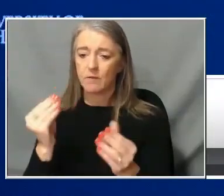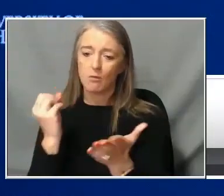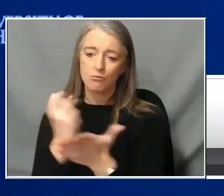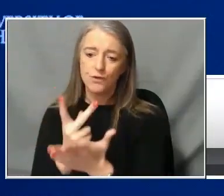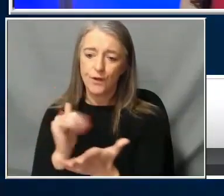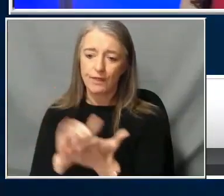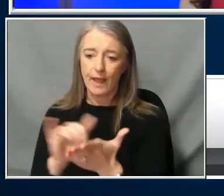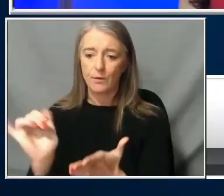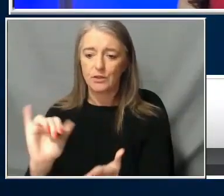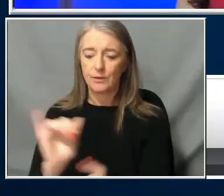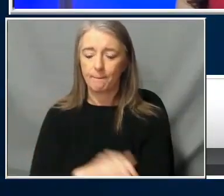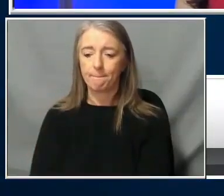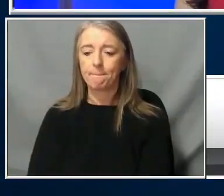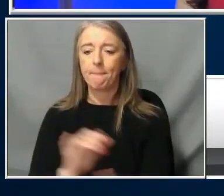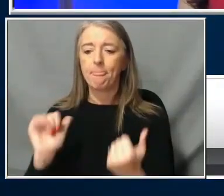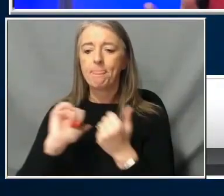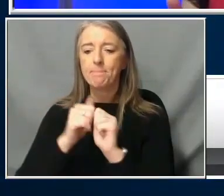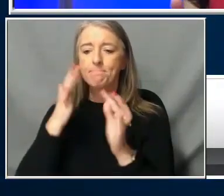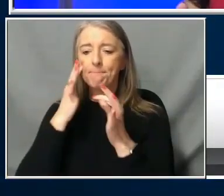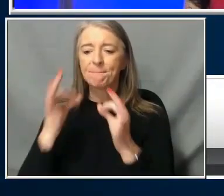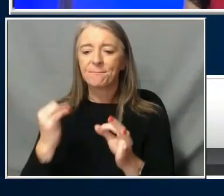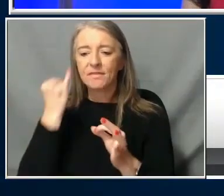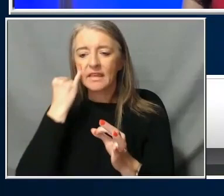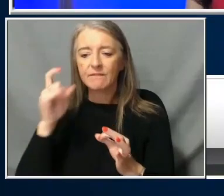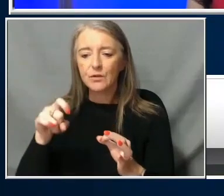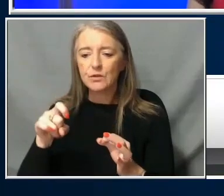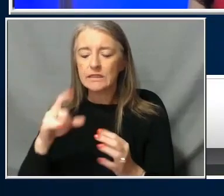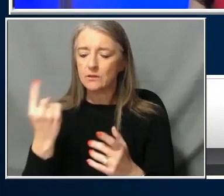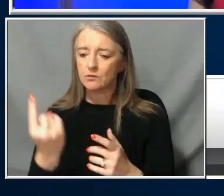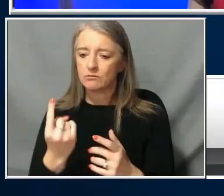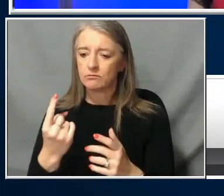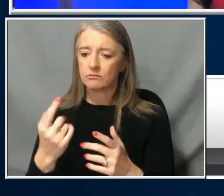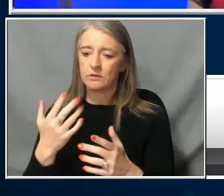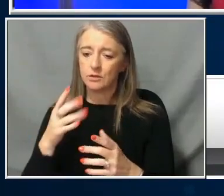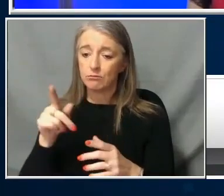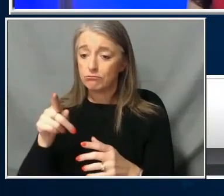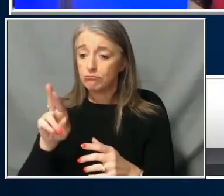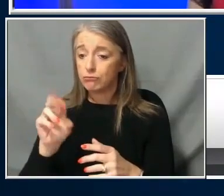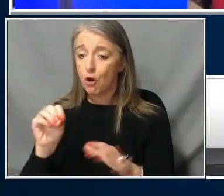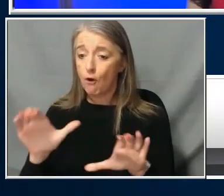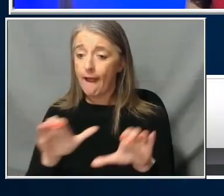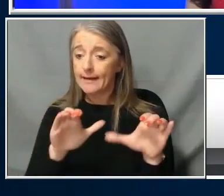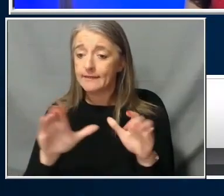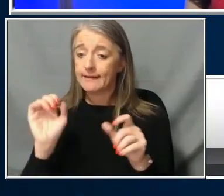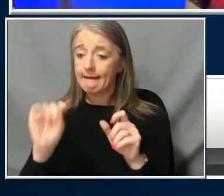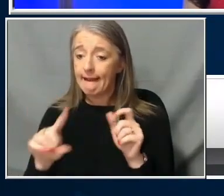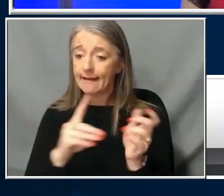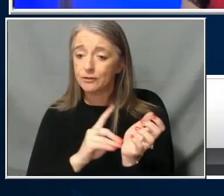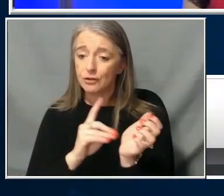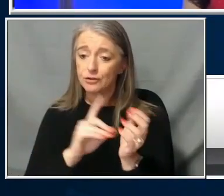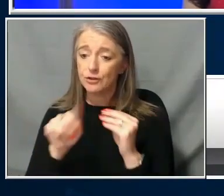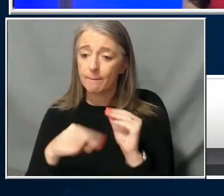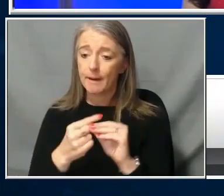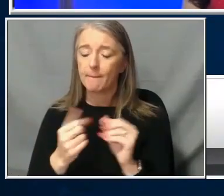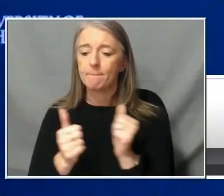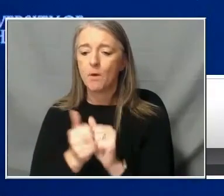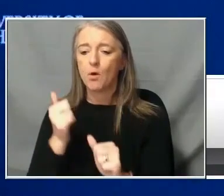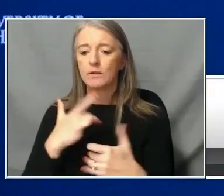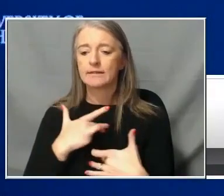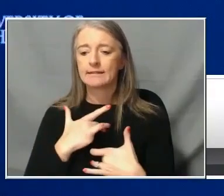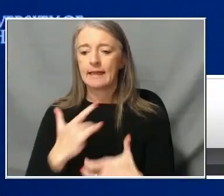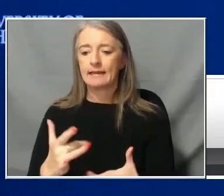as well. So how do you decide if you need one? Is this something you proactively ask your doctor for or about? Yeah, most likely there are going to